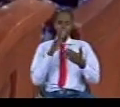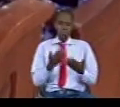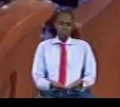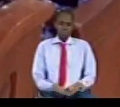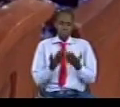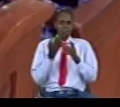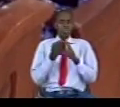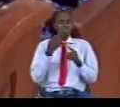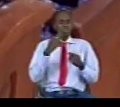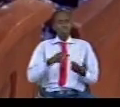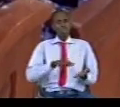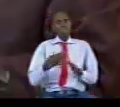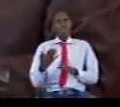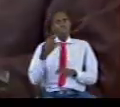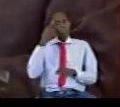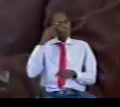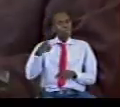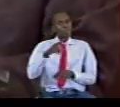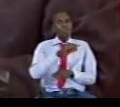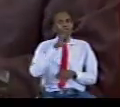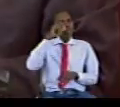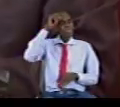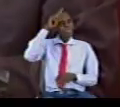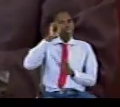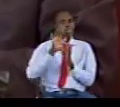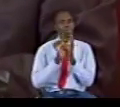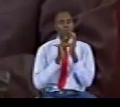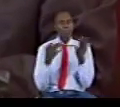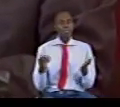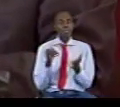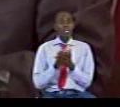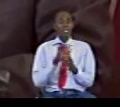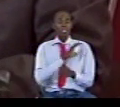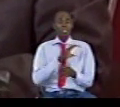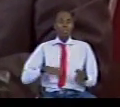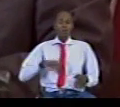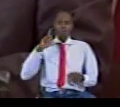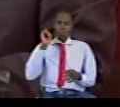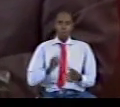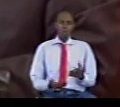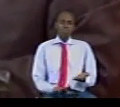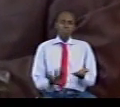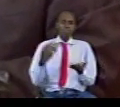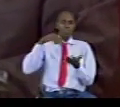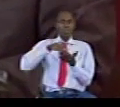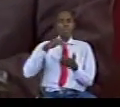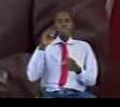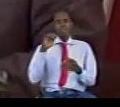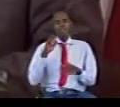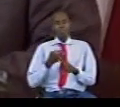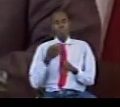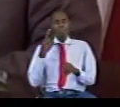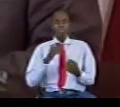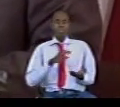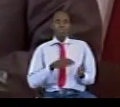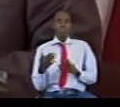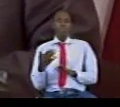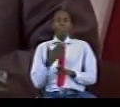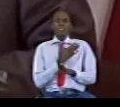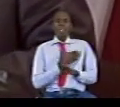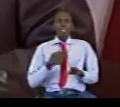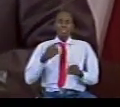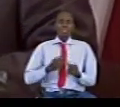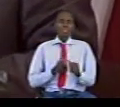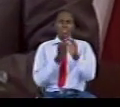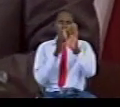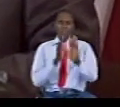the scripture that he must rise again from the dead. Then the disciples went away again